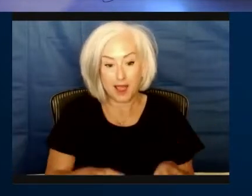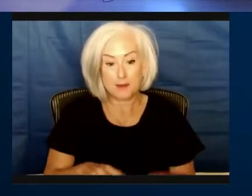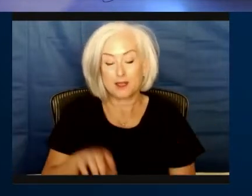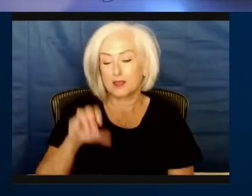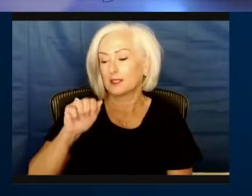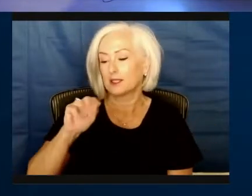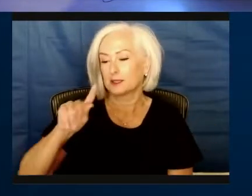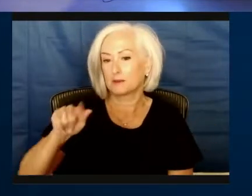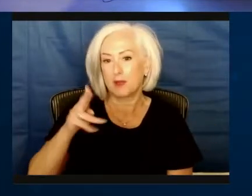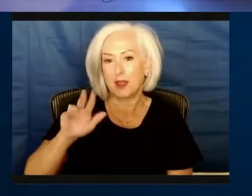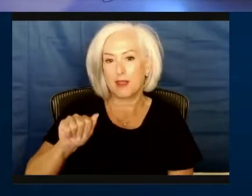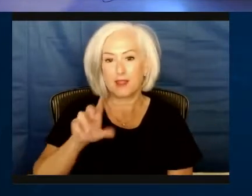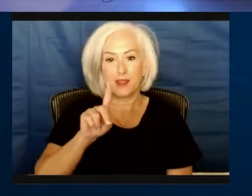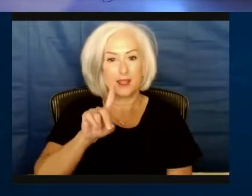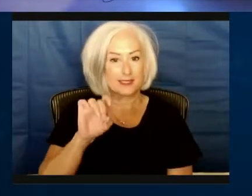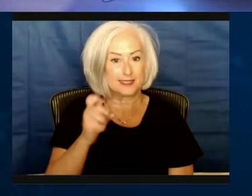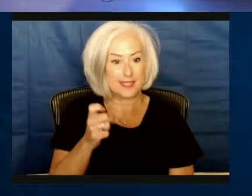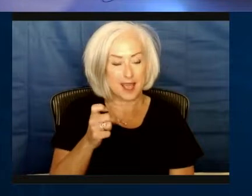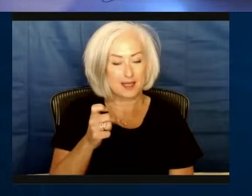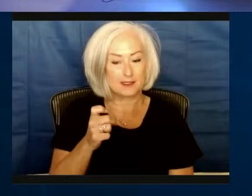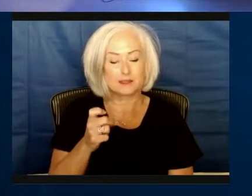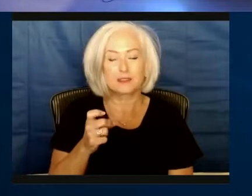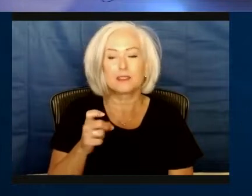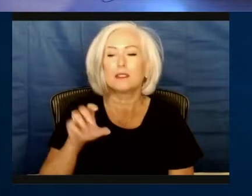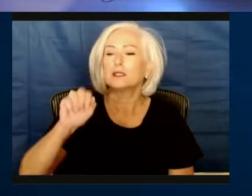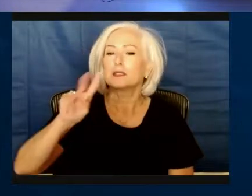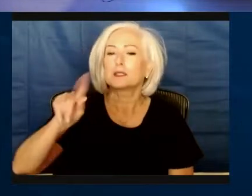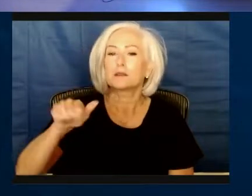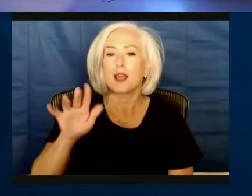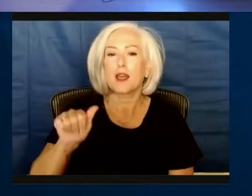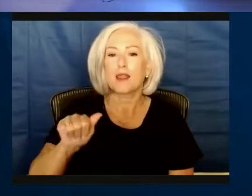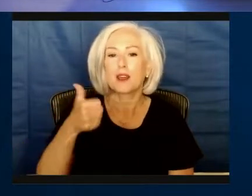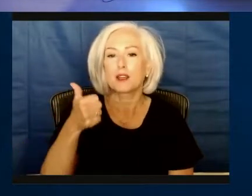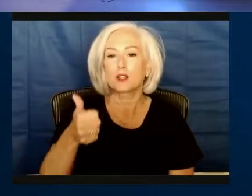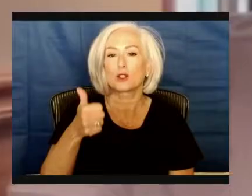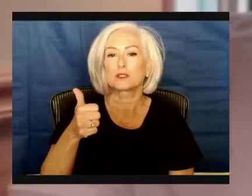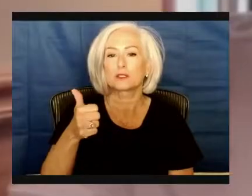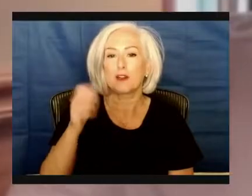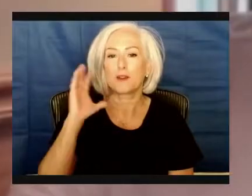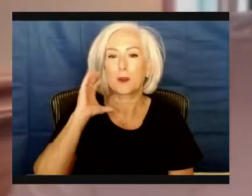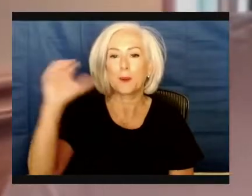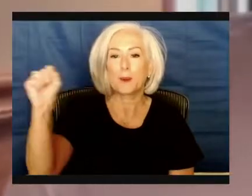scan. How are you both feeling today? Let's start, Samantha, with you.